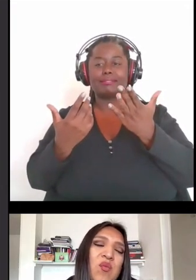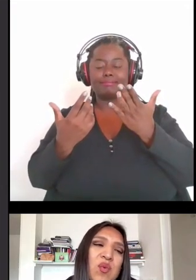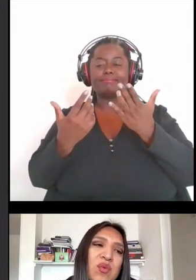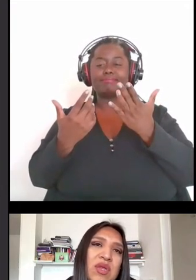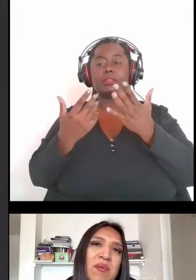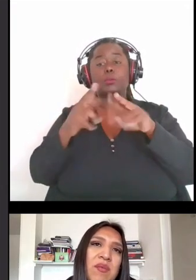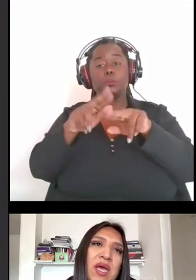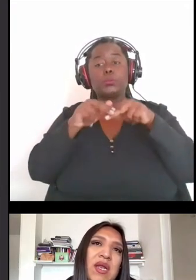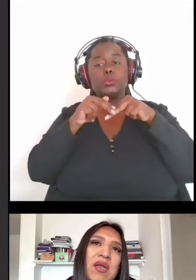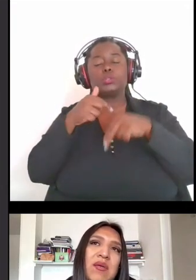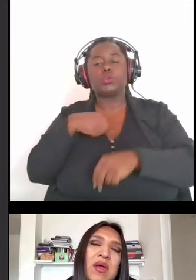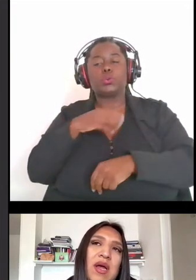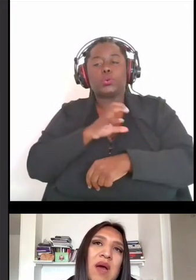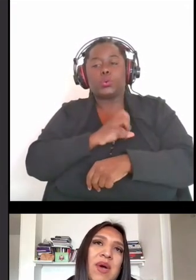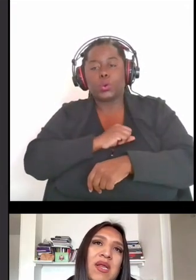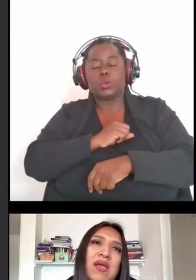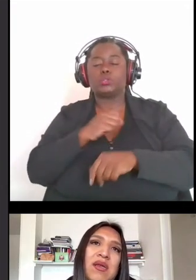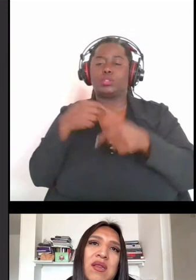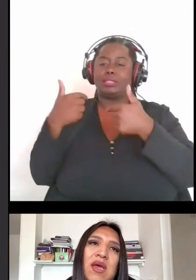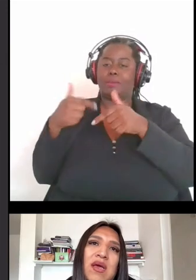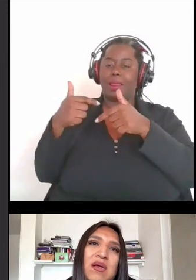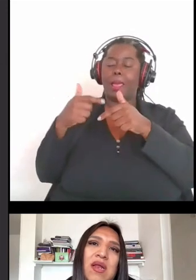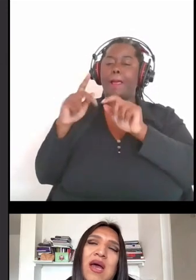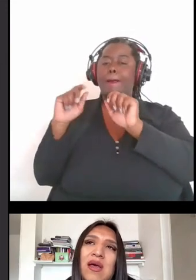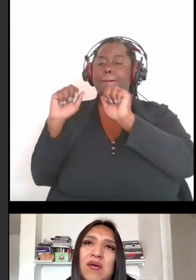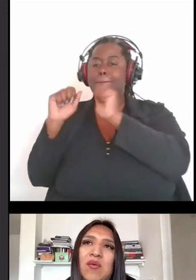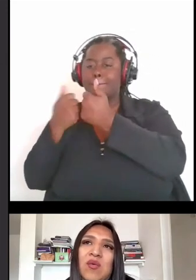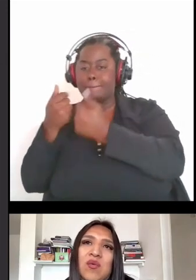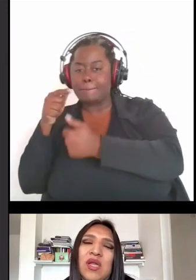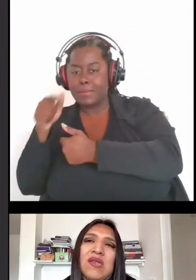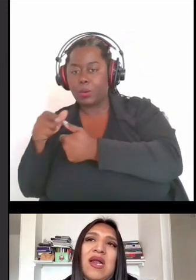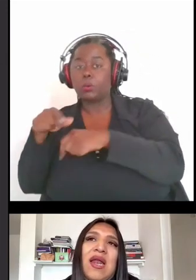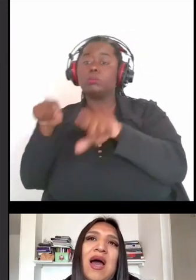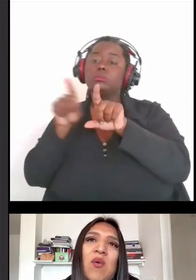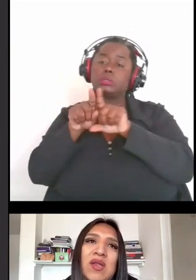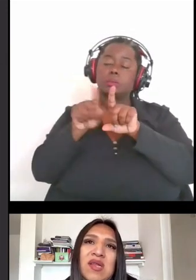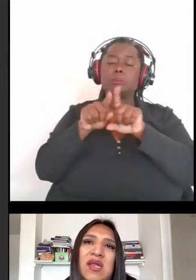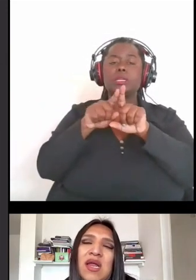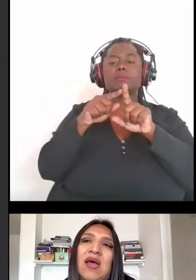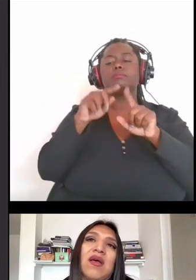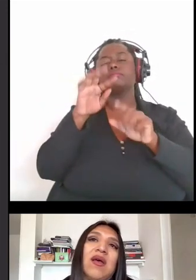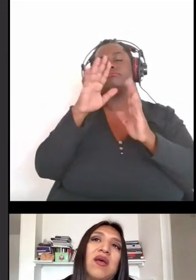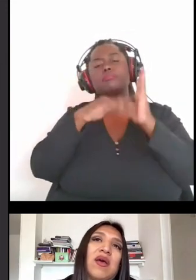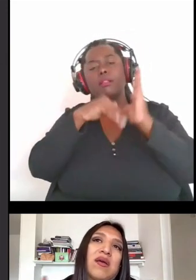and this is why I like working with bread and also watercolors